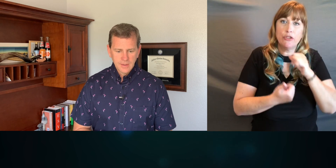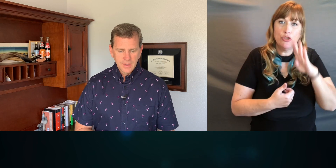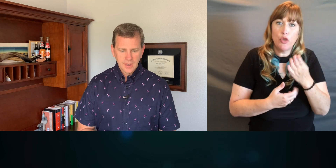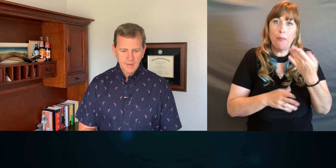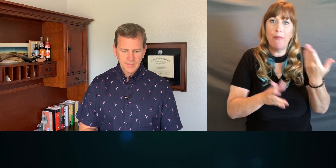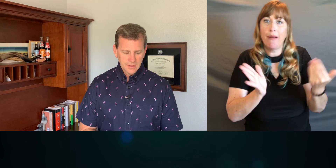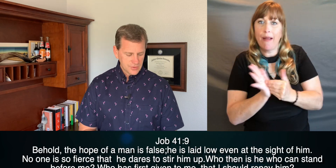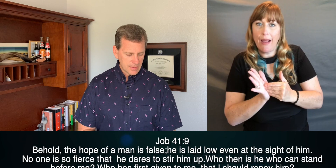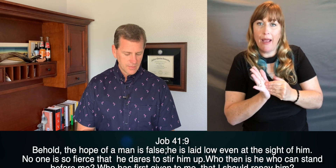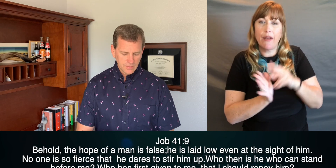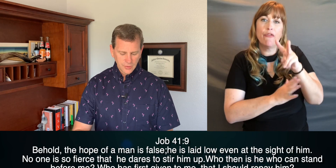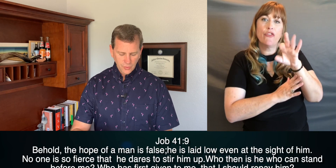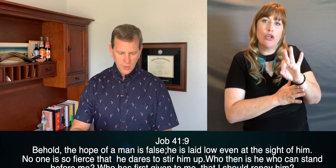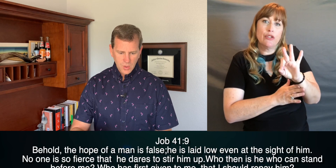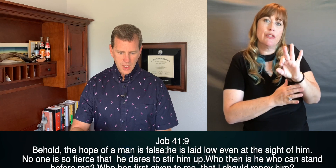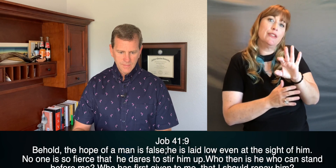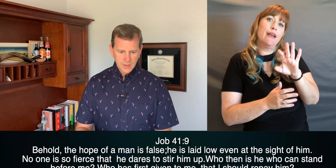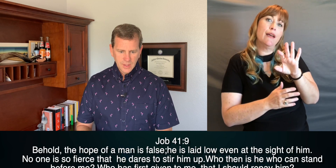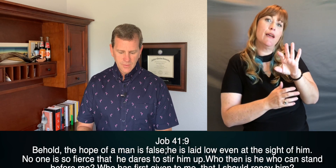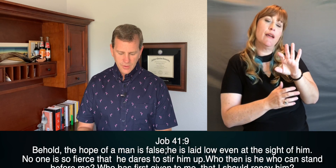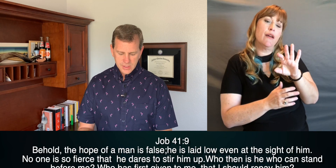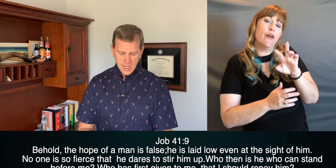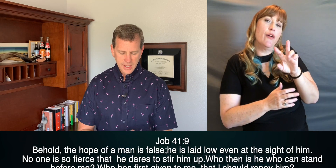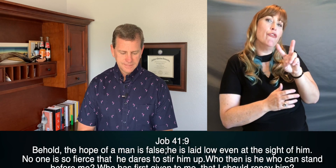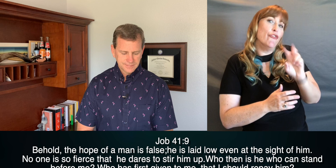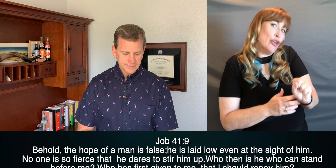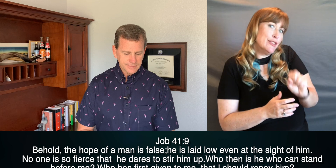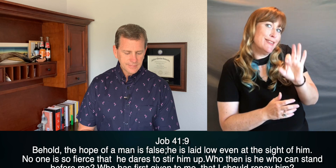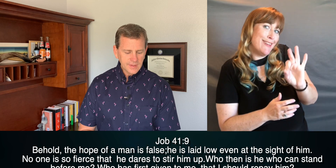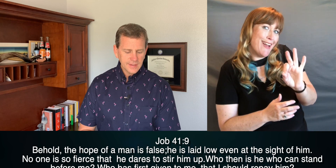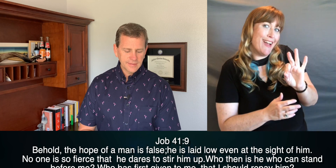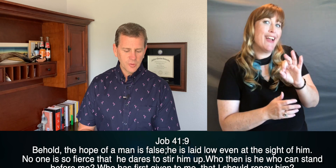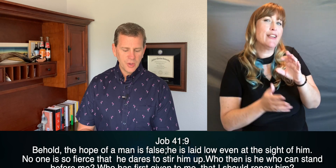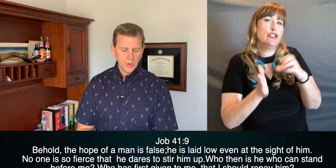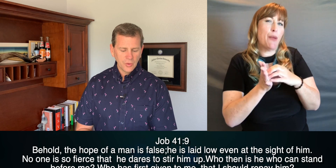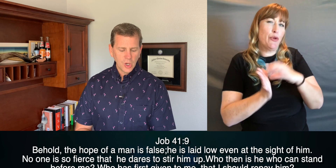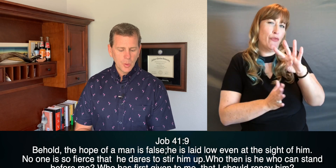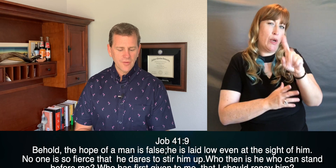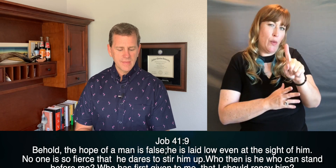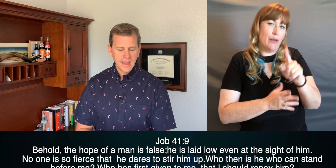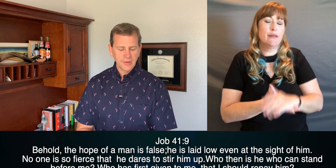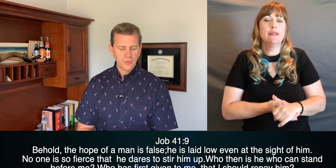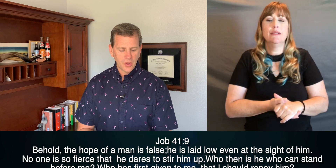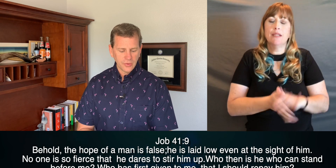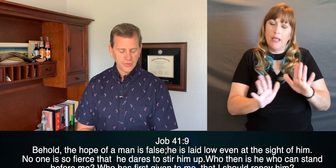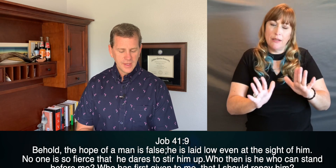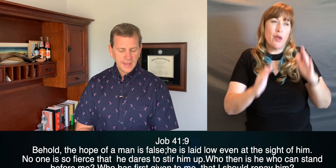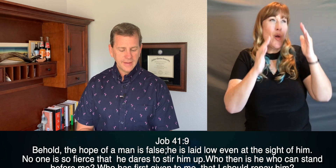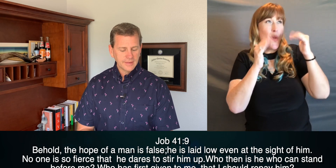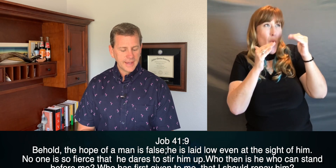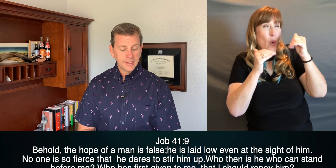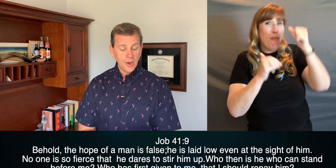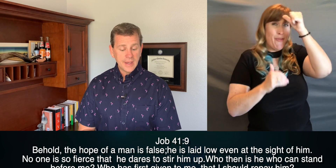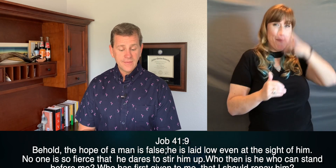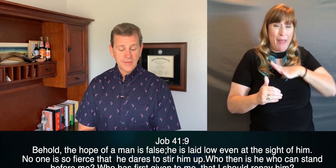9, in verse 41 and verse 9. He says, behold, the hope of a man is false. He